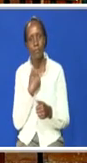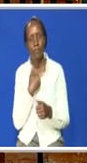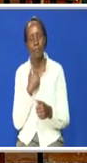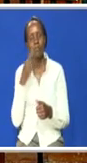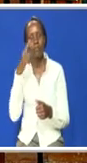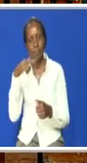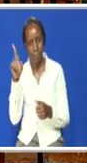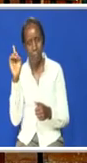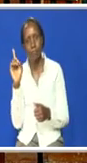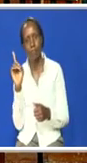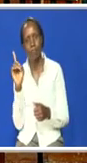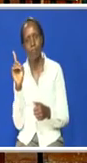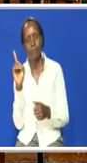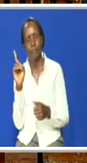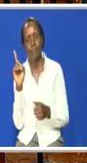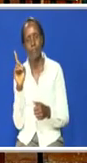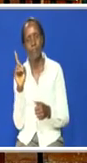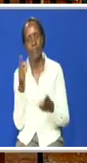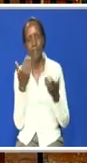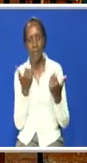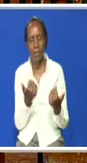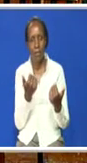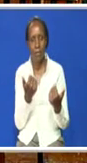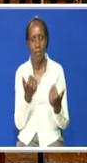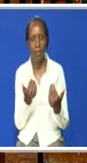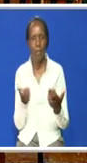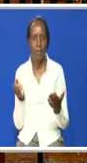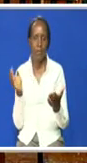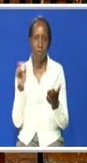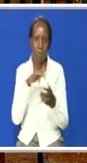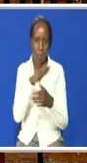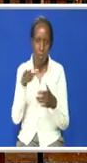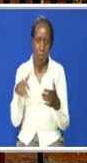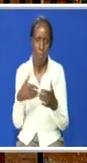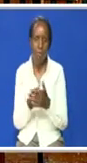Correct. I am going to put them together.